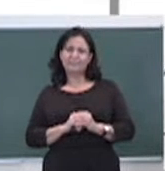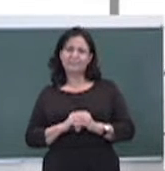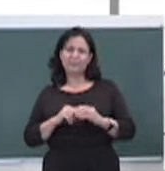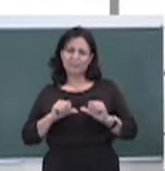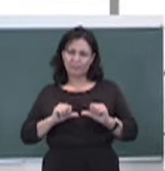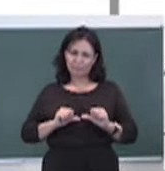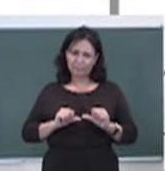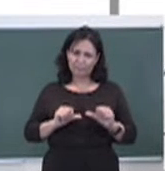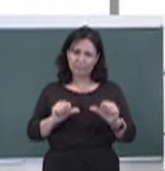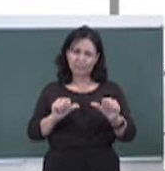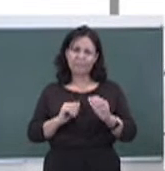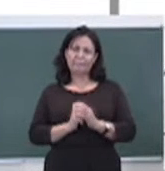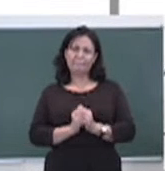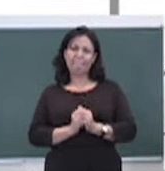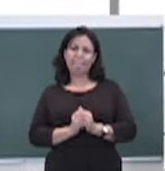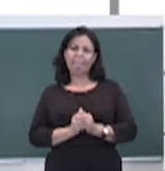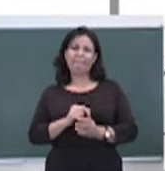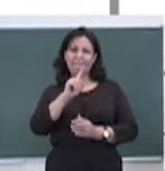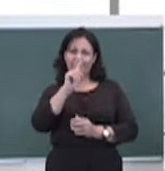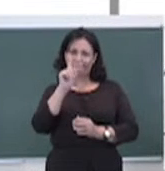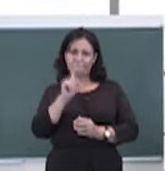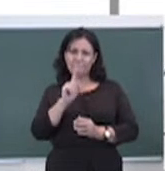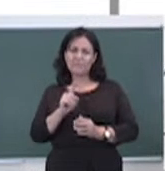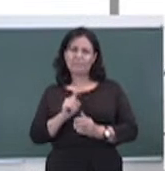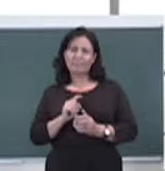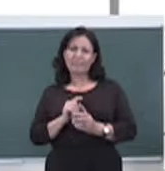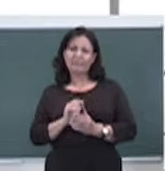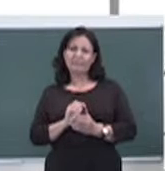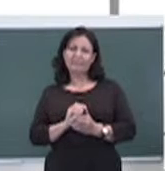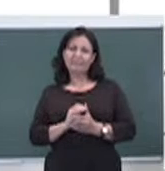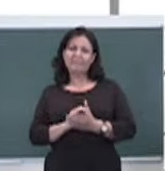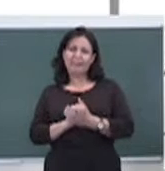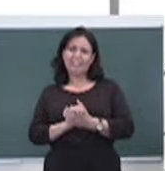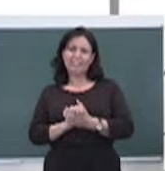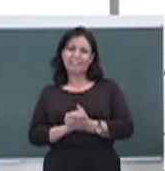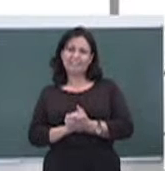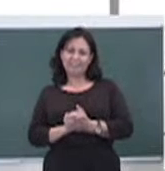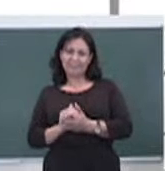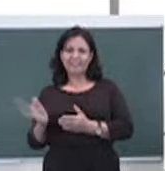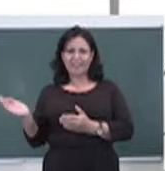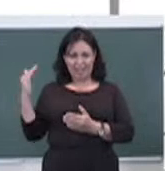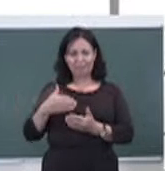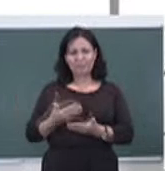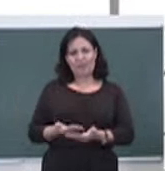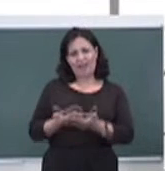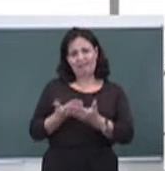friend to help me with the flower. Come and help me. Stand up, please.